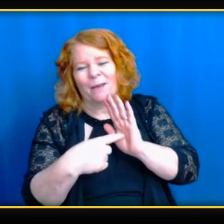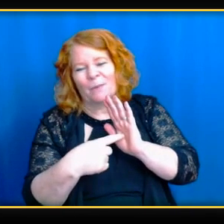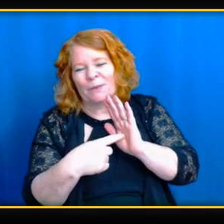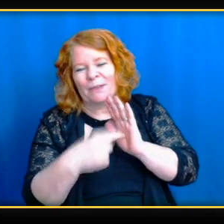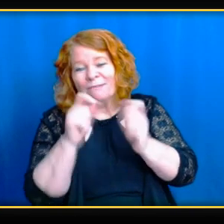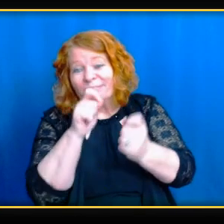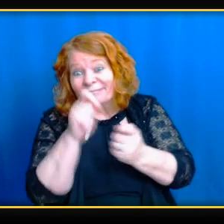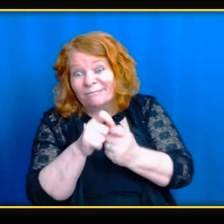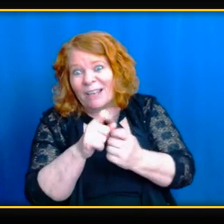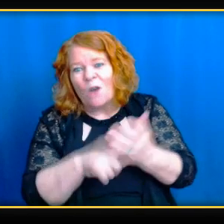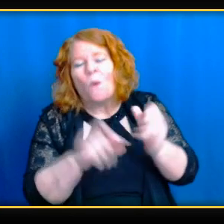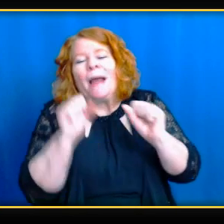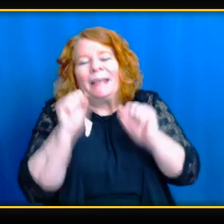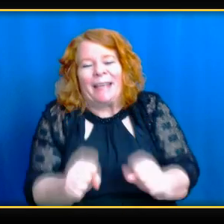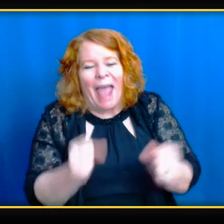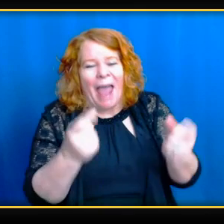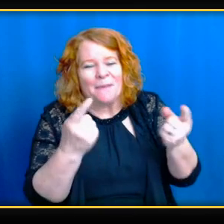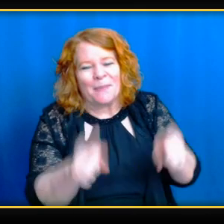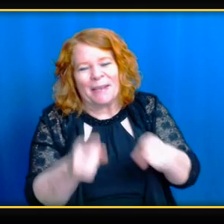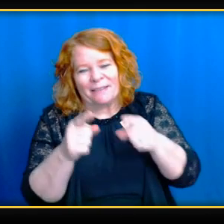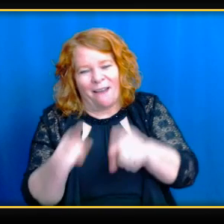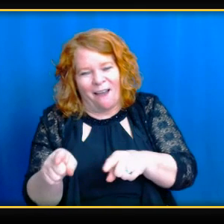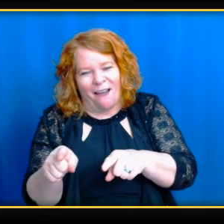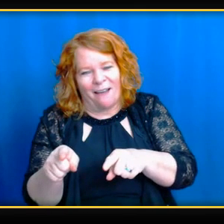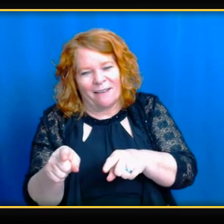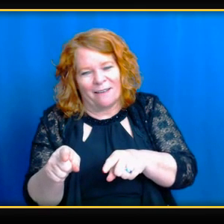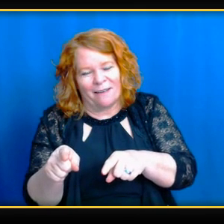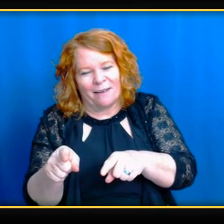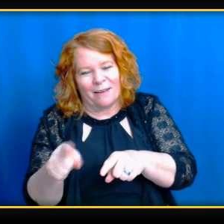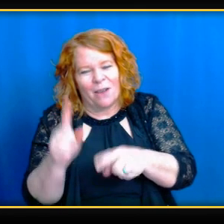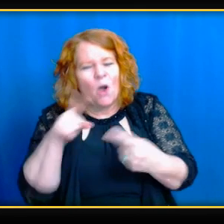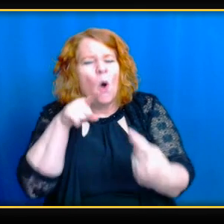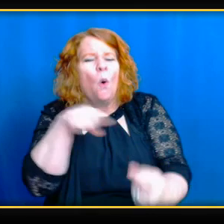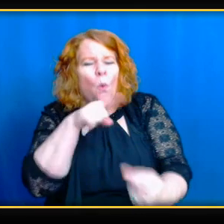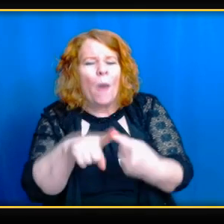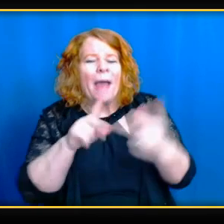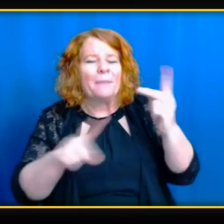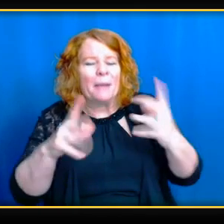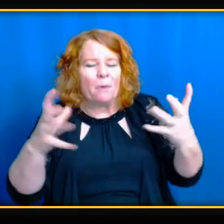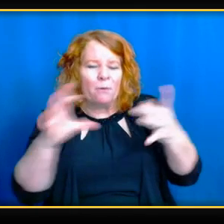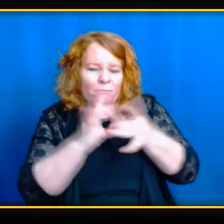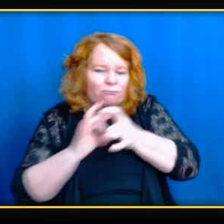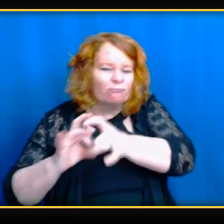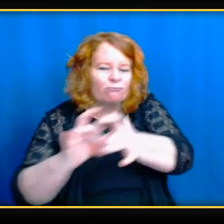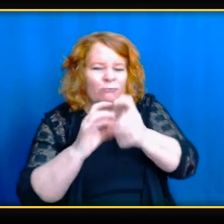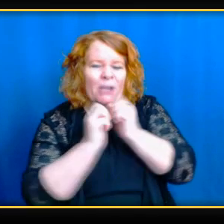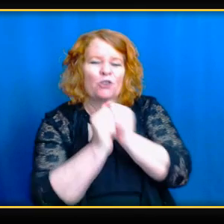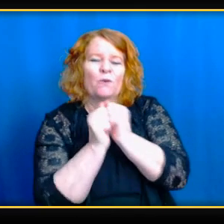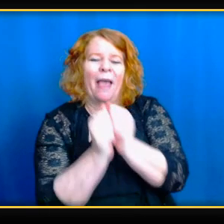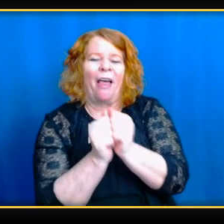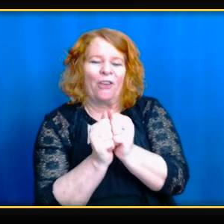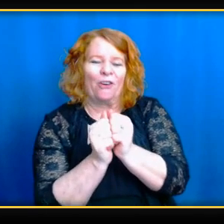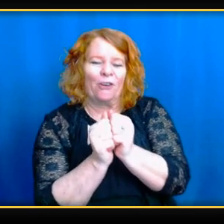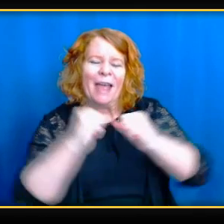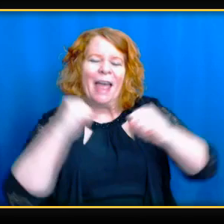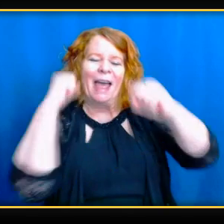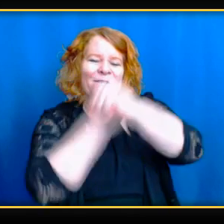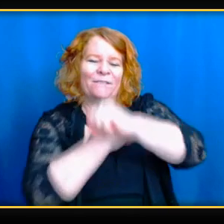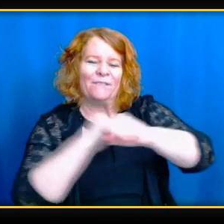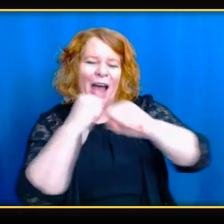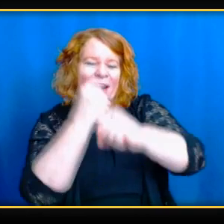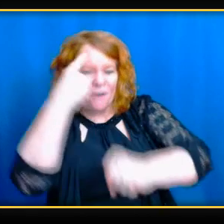done when people really come together and fight for rights. And when you think